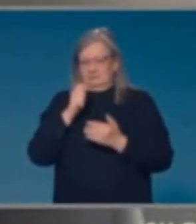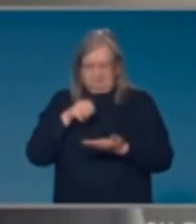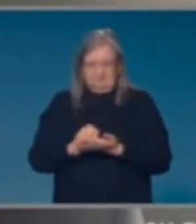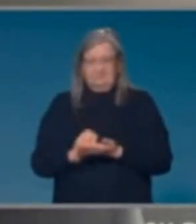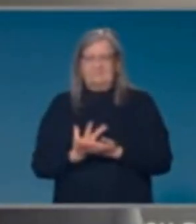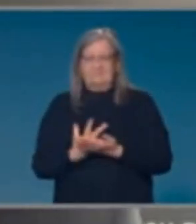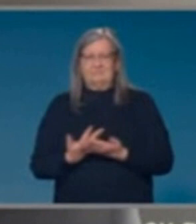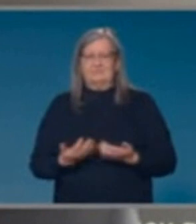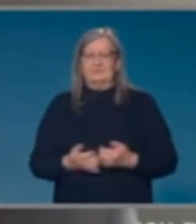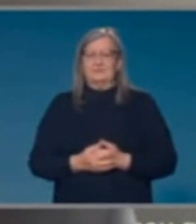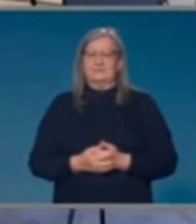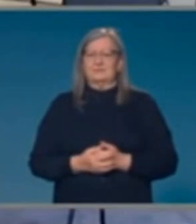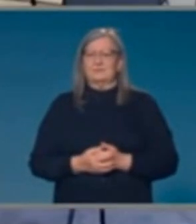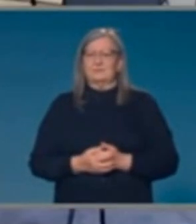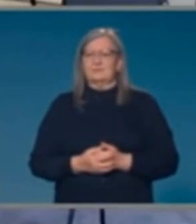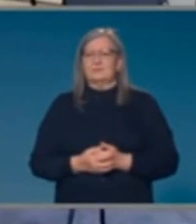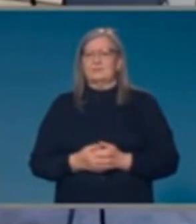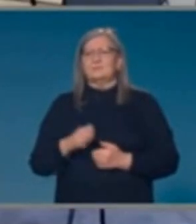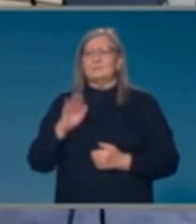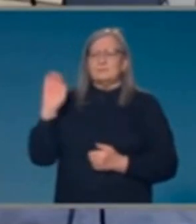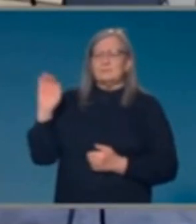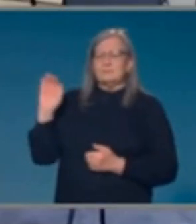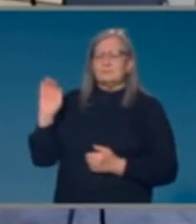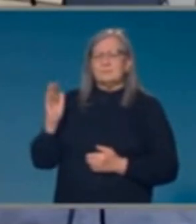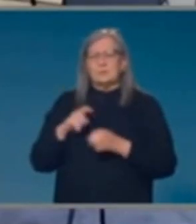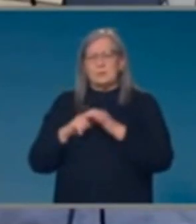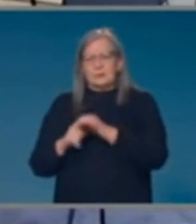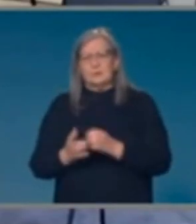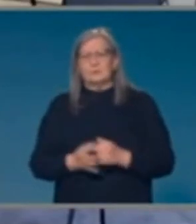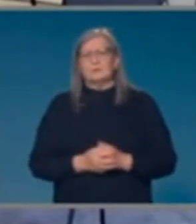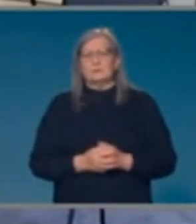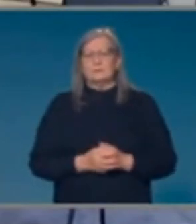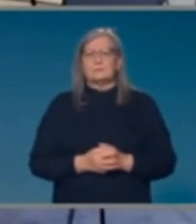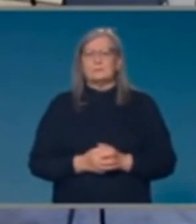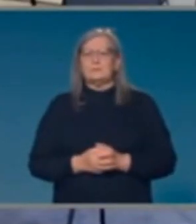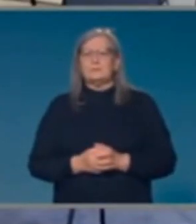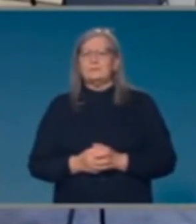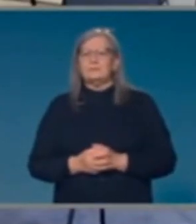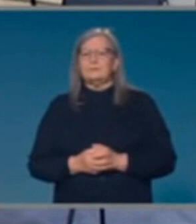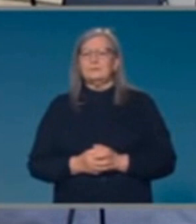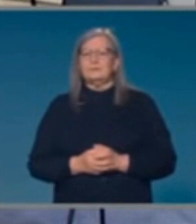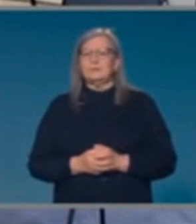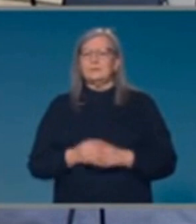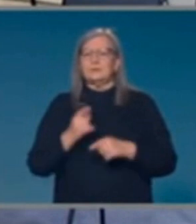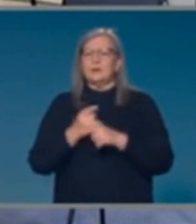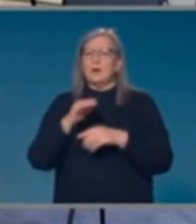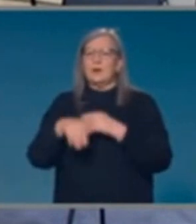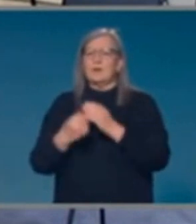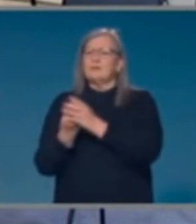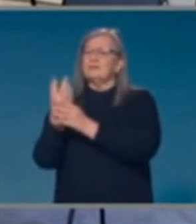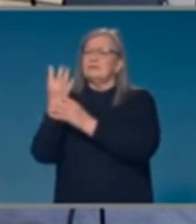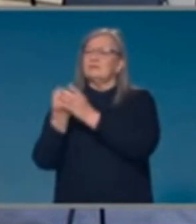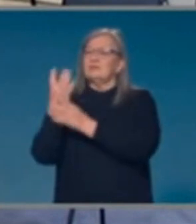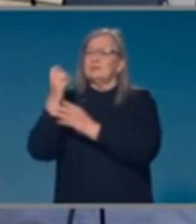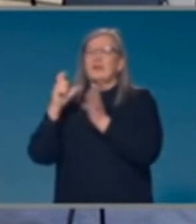Minister. Just to Professor Kelly, health groups have previously warned that responding to climate change is a health